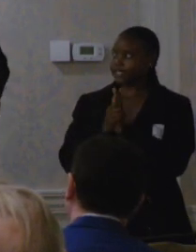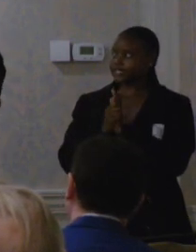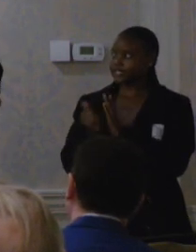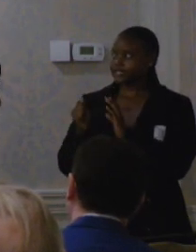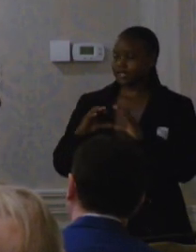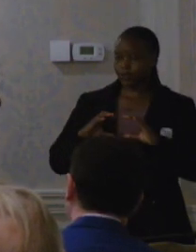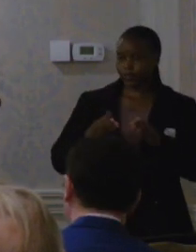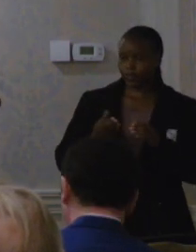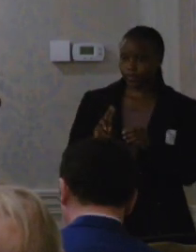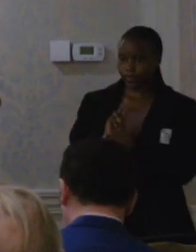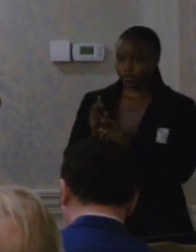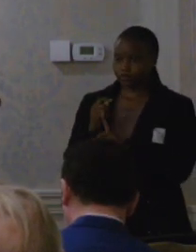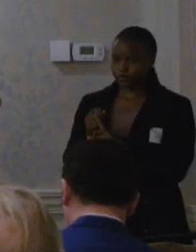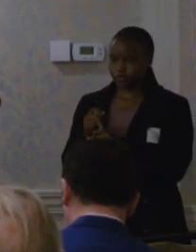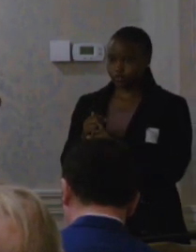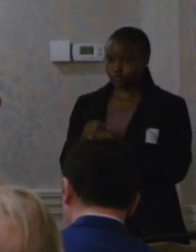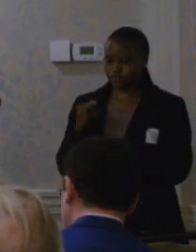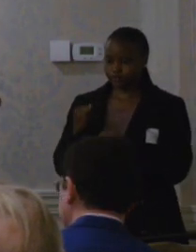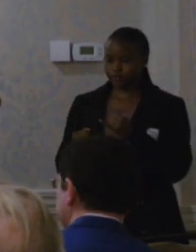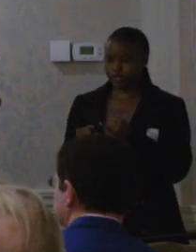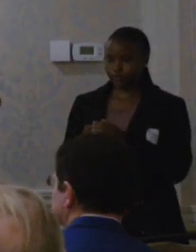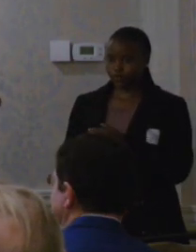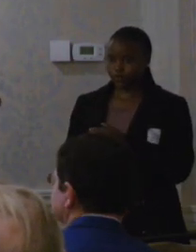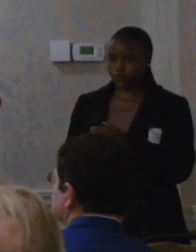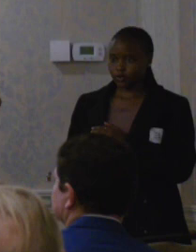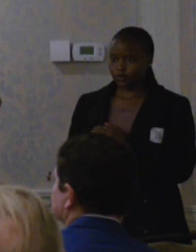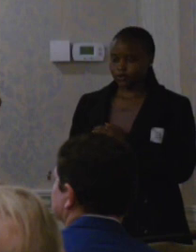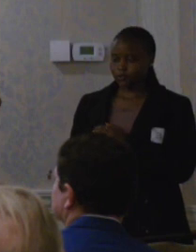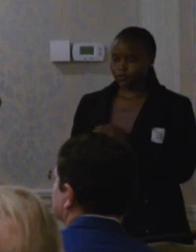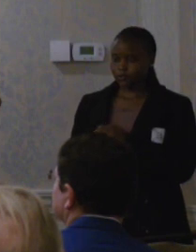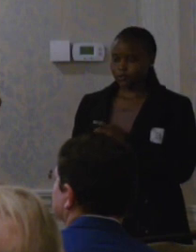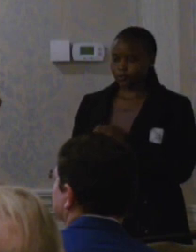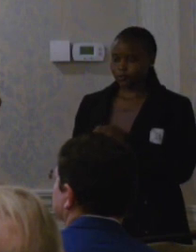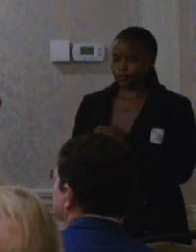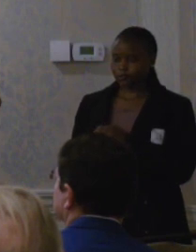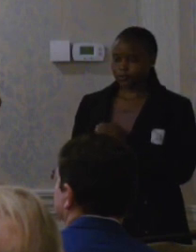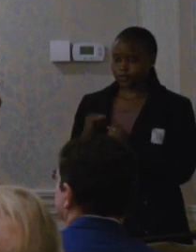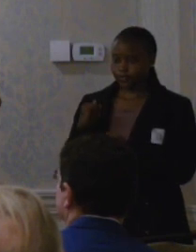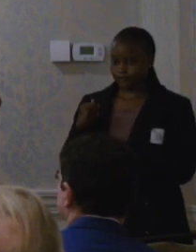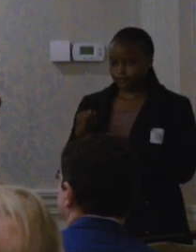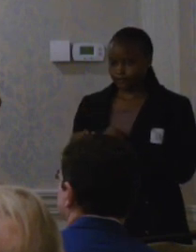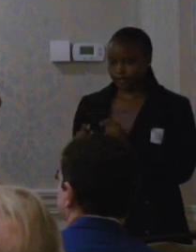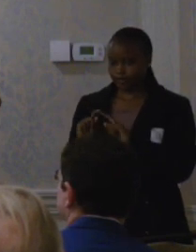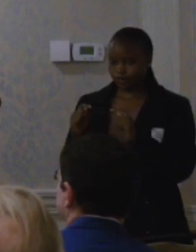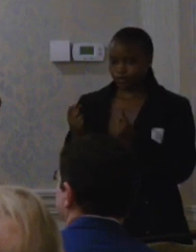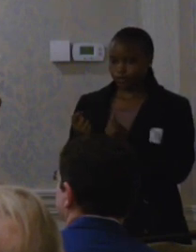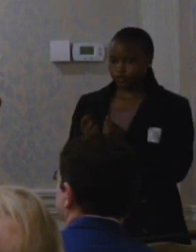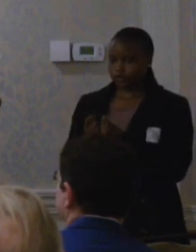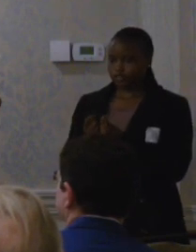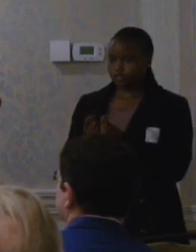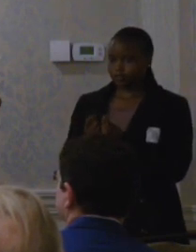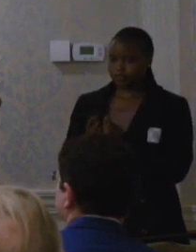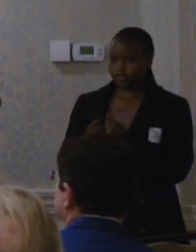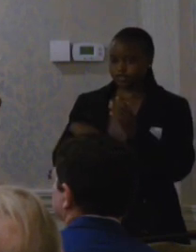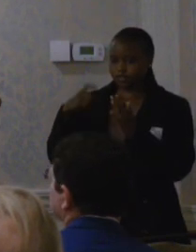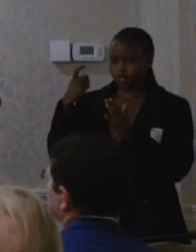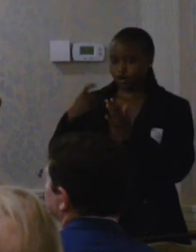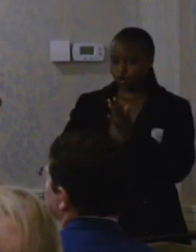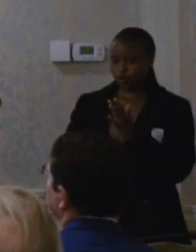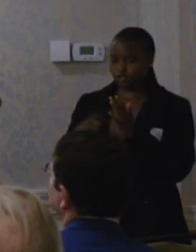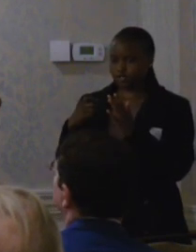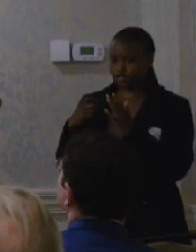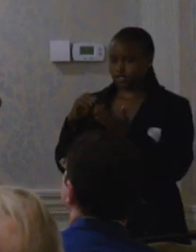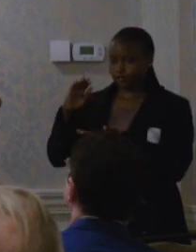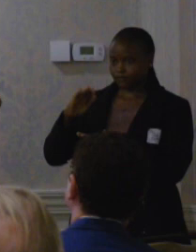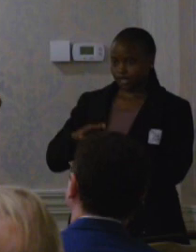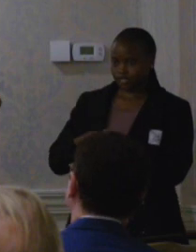use of these tools. And then the final aspects is, the final cross-cutting theme is on cost effectiveness, scalability,